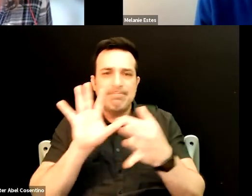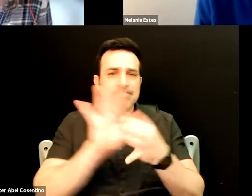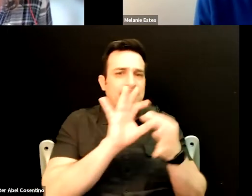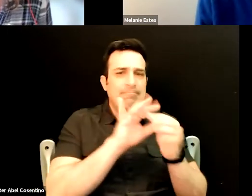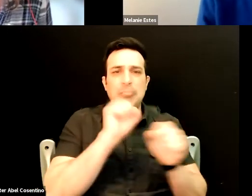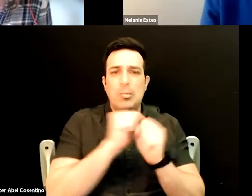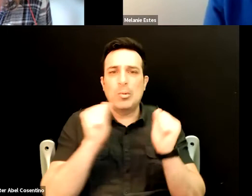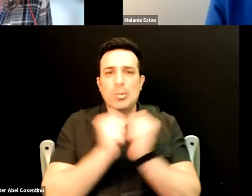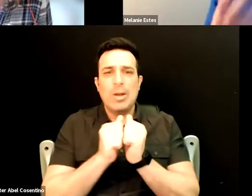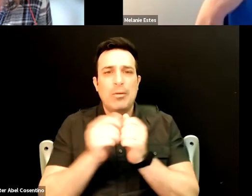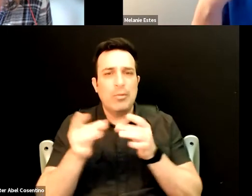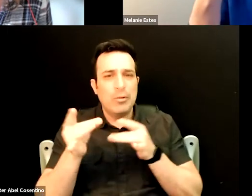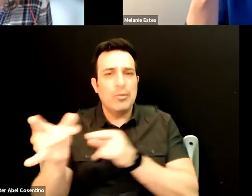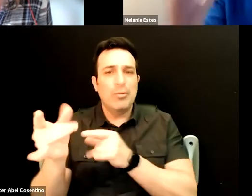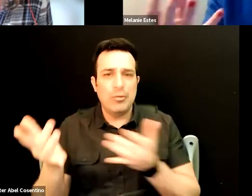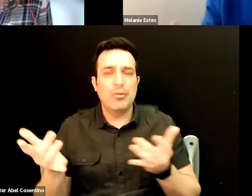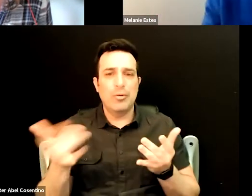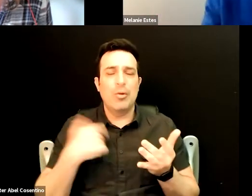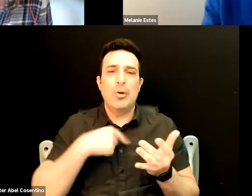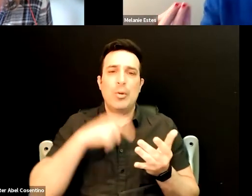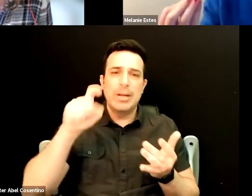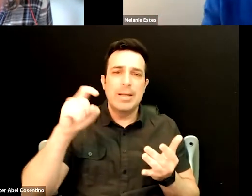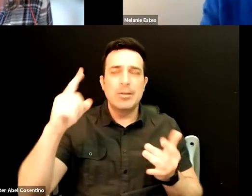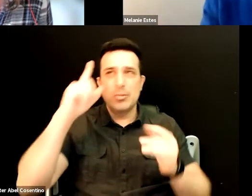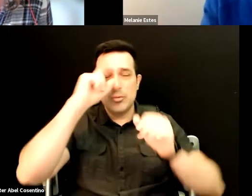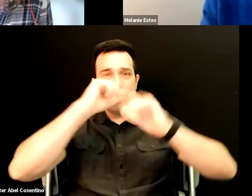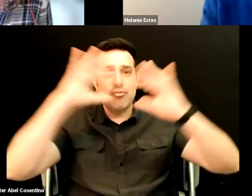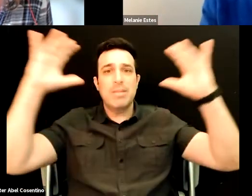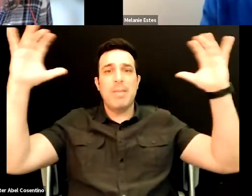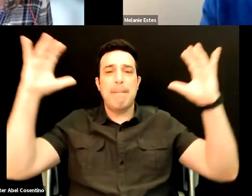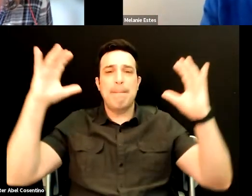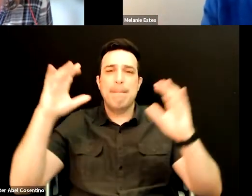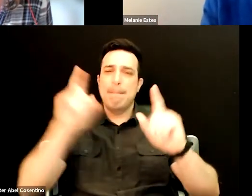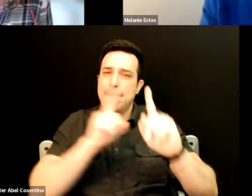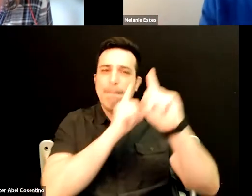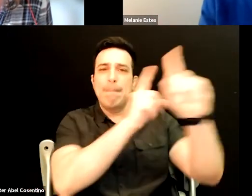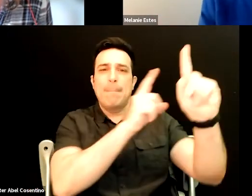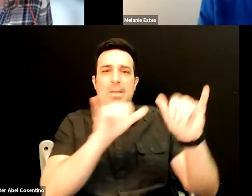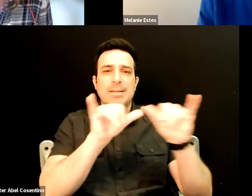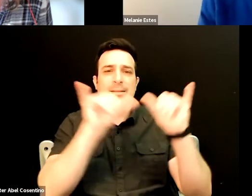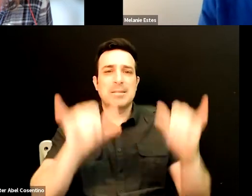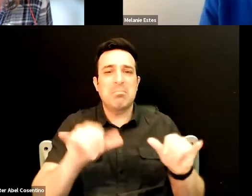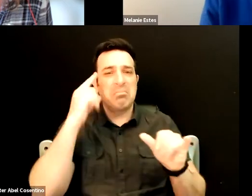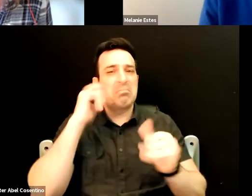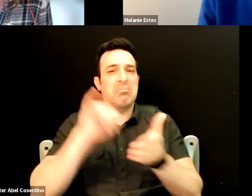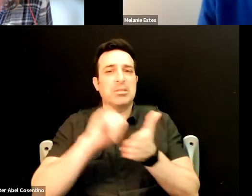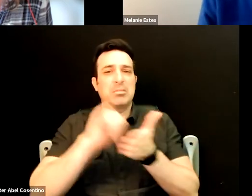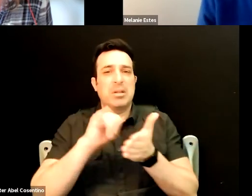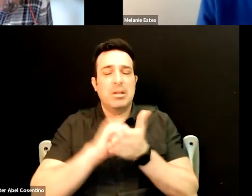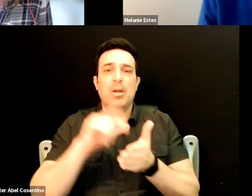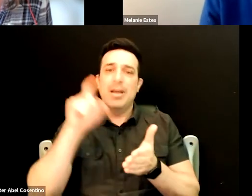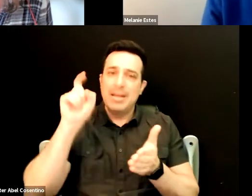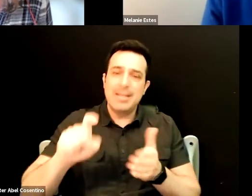together beautifully. We need to dream up and really reach for that system that we think is even unthinkable, and we need to